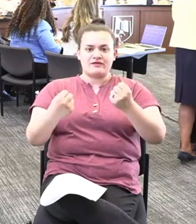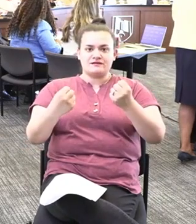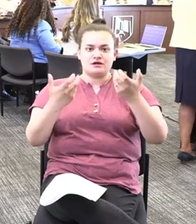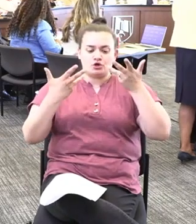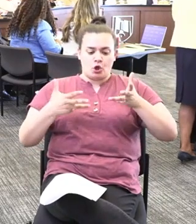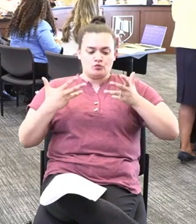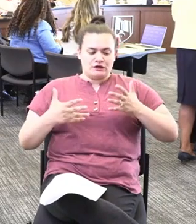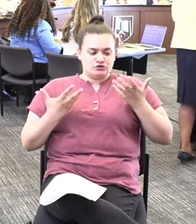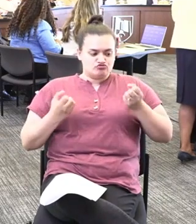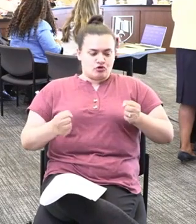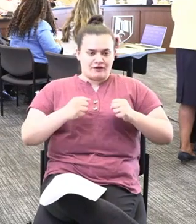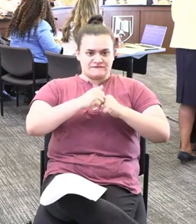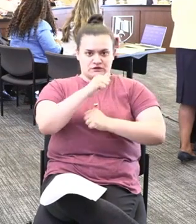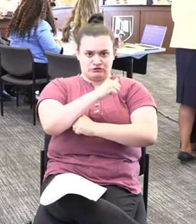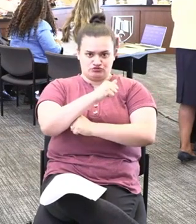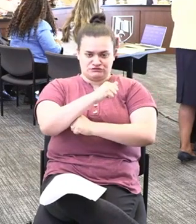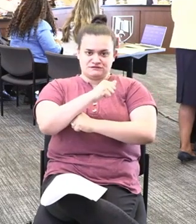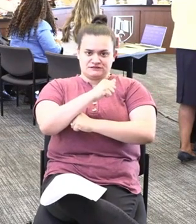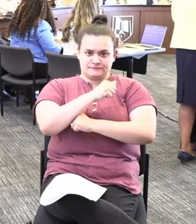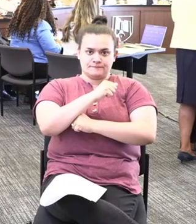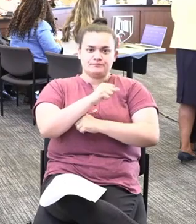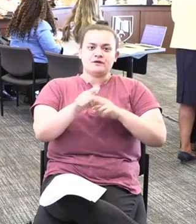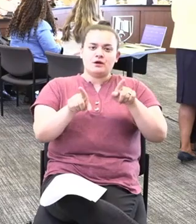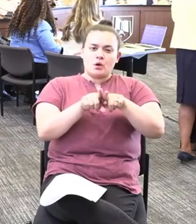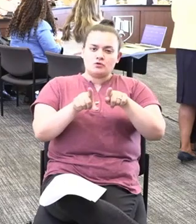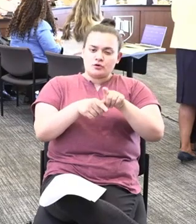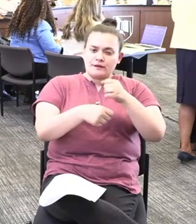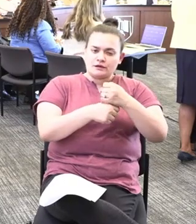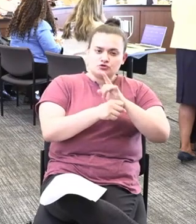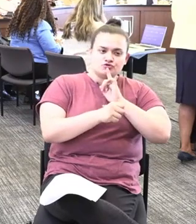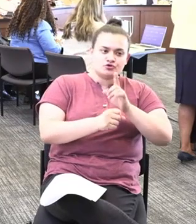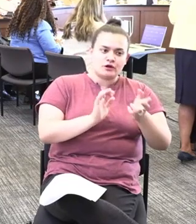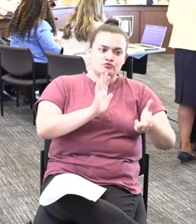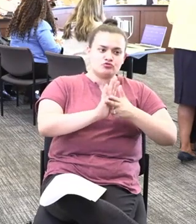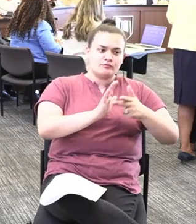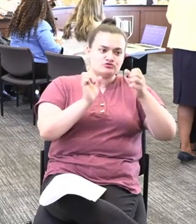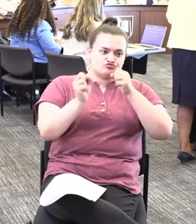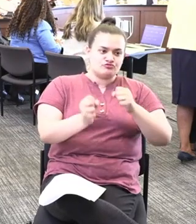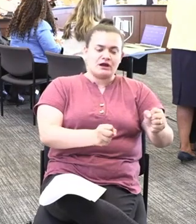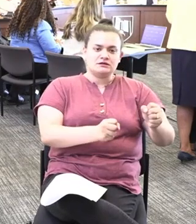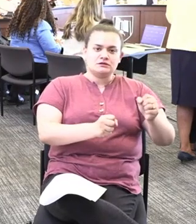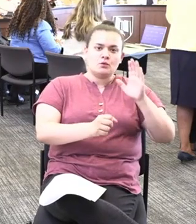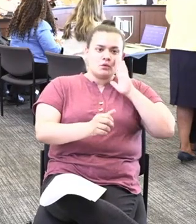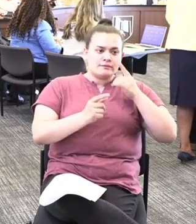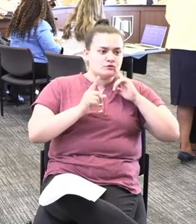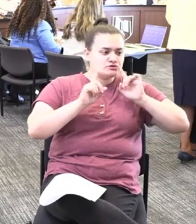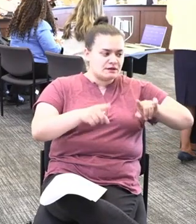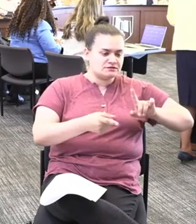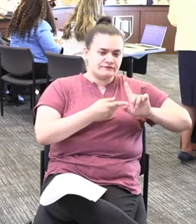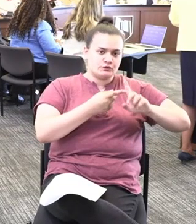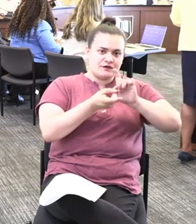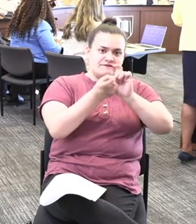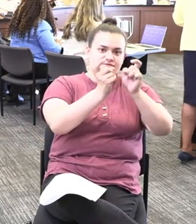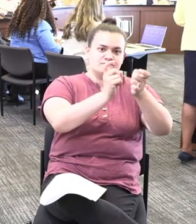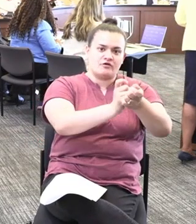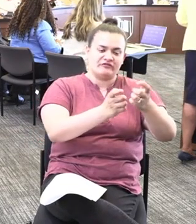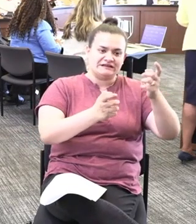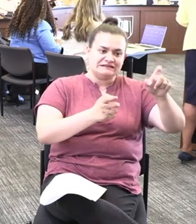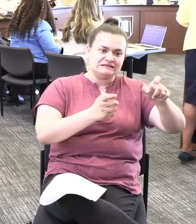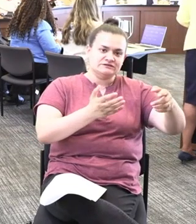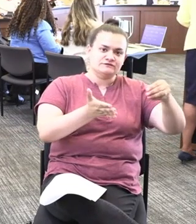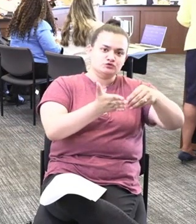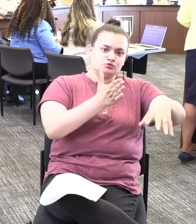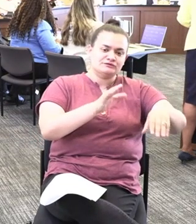already strong foundation while ensuring that our enrollment strategies remain responsive to the evolving needs of students in